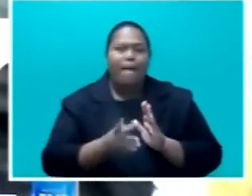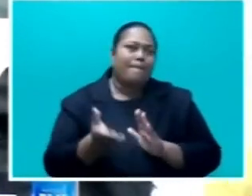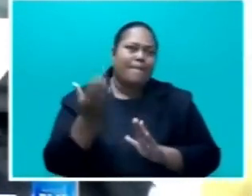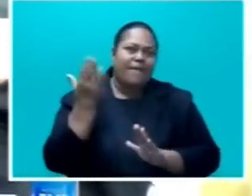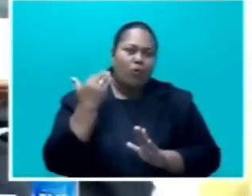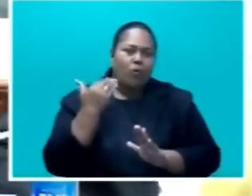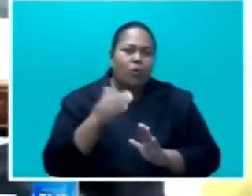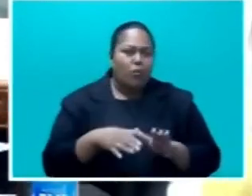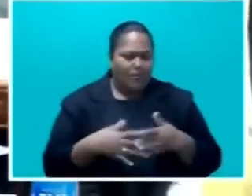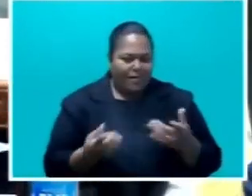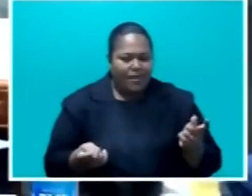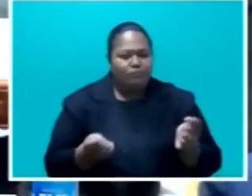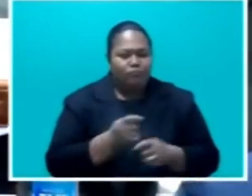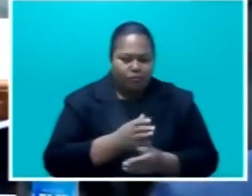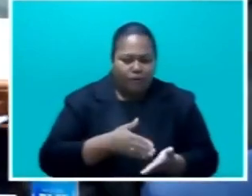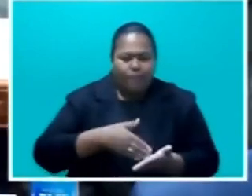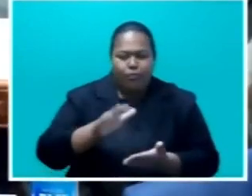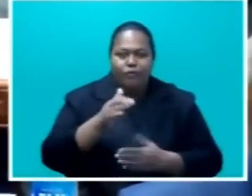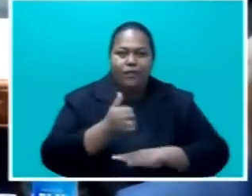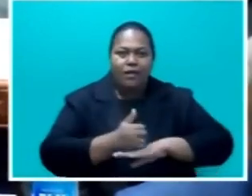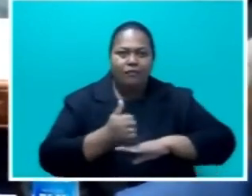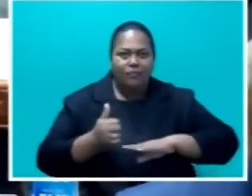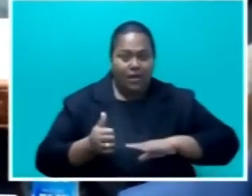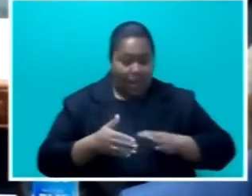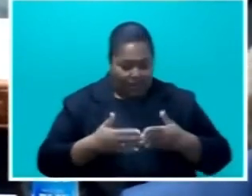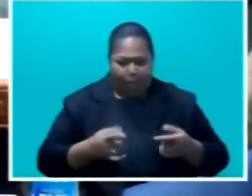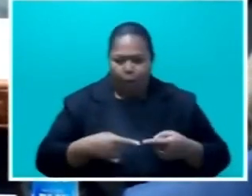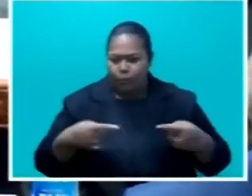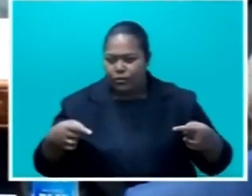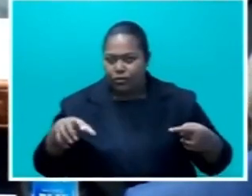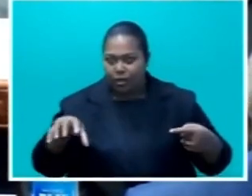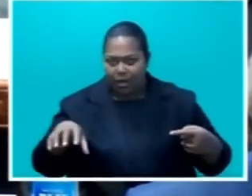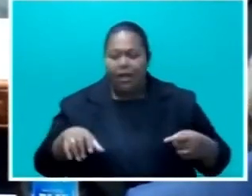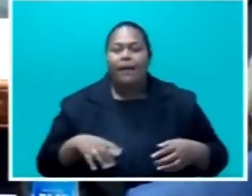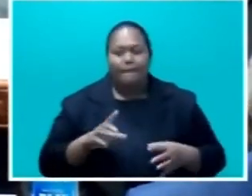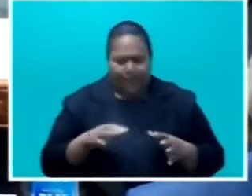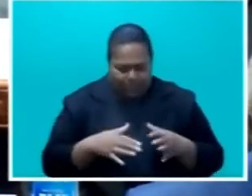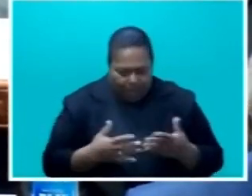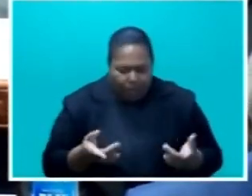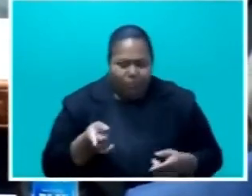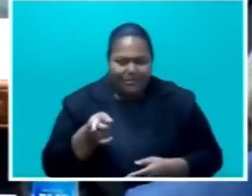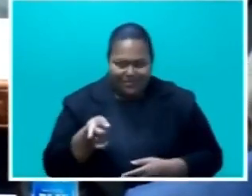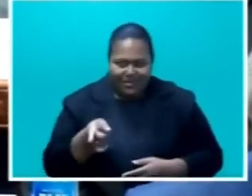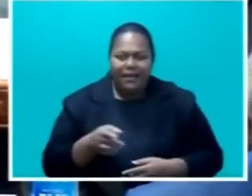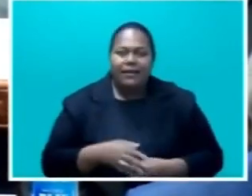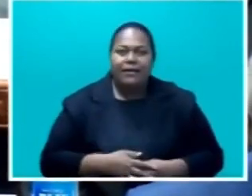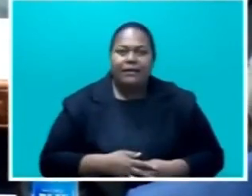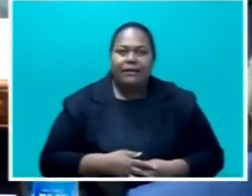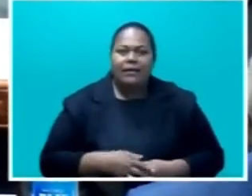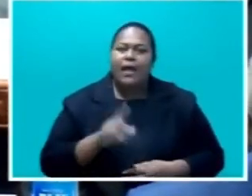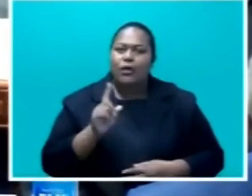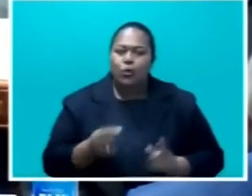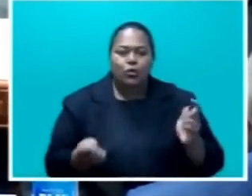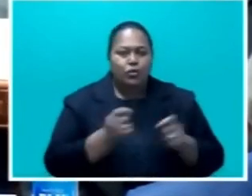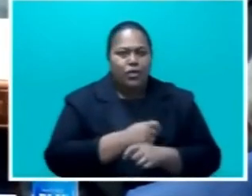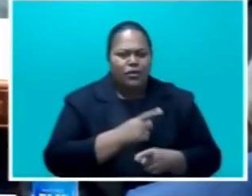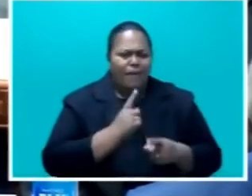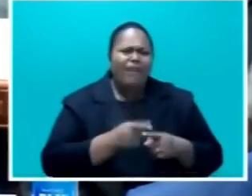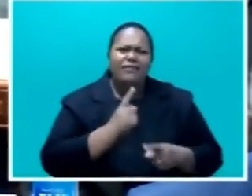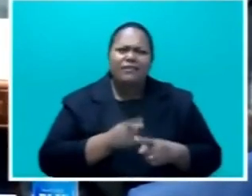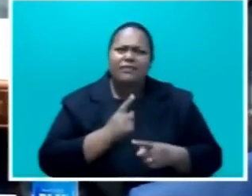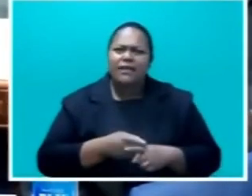opposition. They, Mr. Speaker, railroaded this amendment under Standing Order 51 with